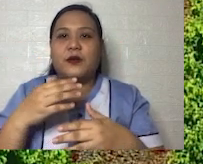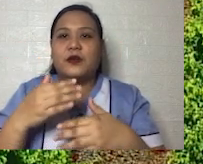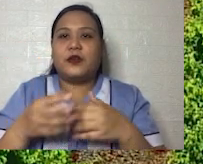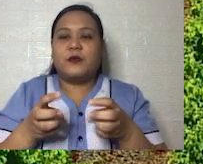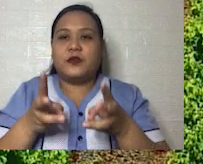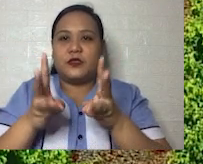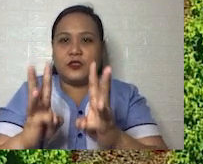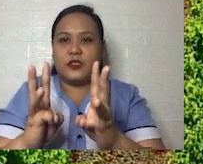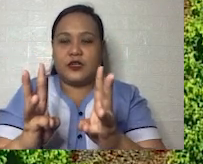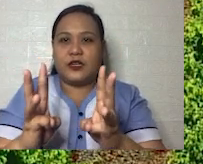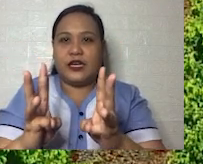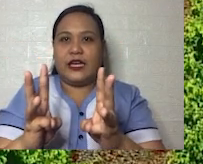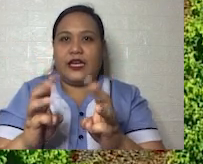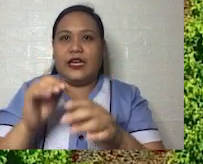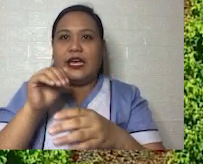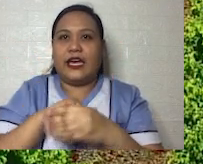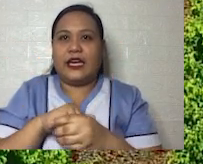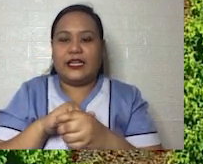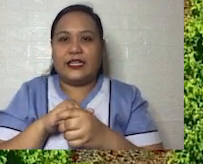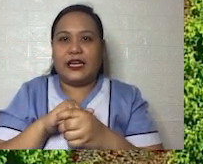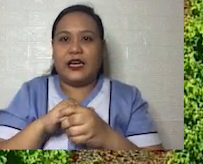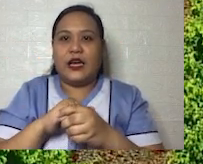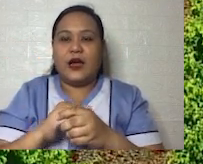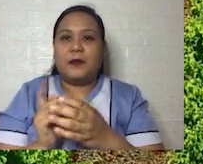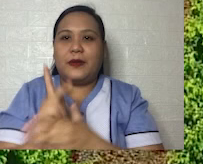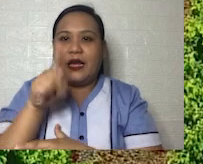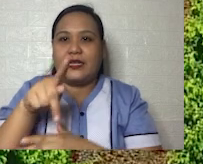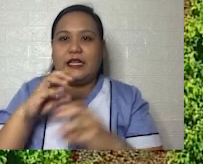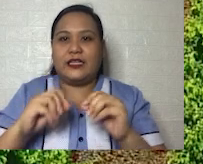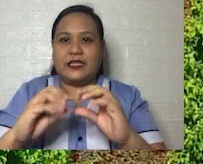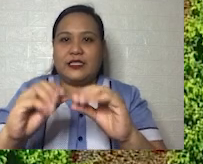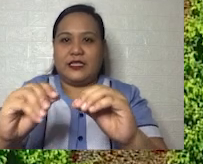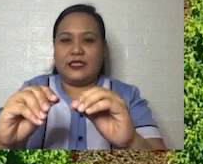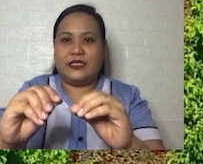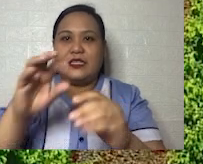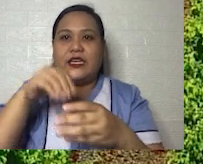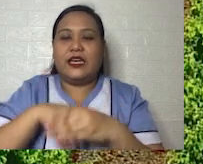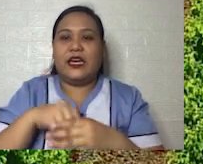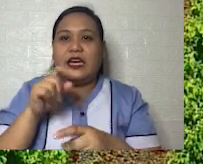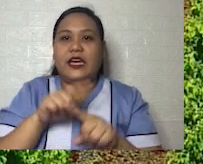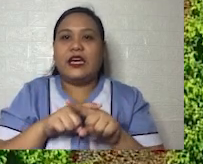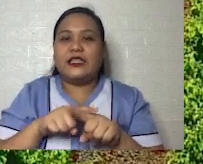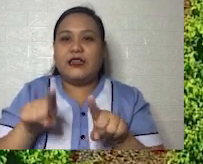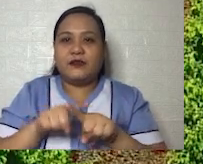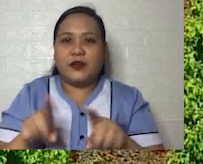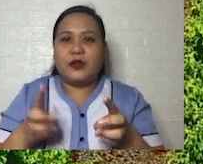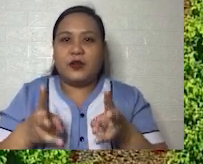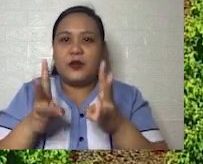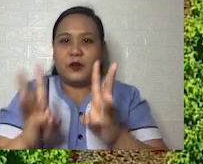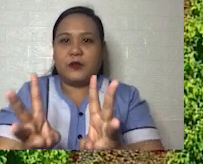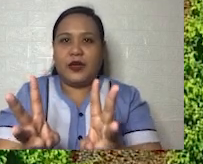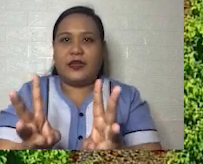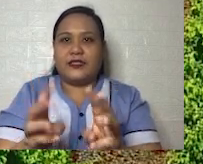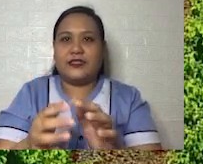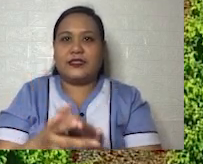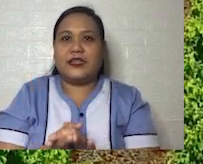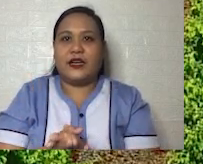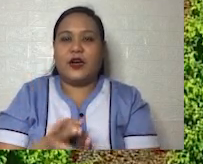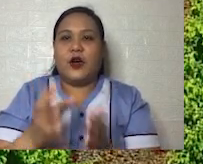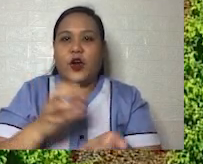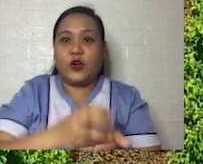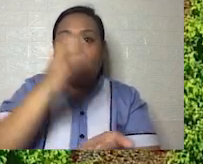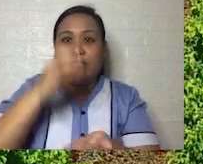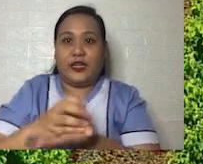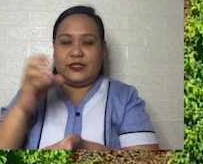sowing seeds in seed beds, seed trays, seed boxes, individual polyethylene bags, and used plastic